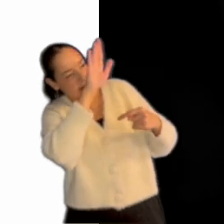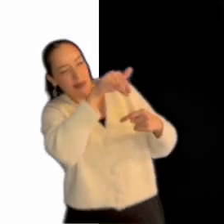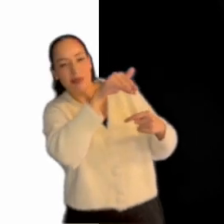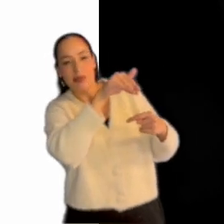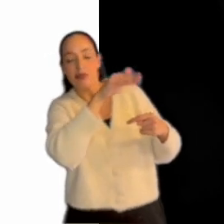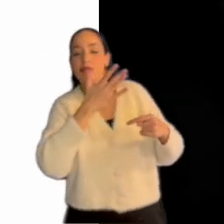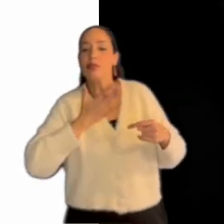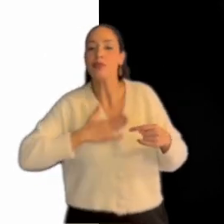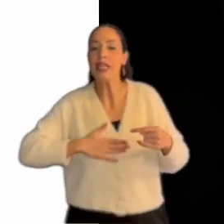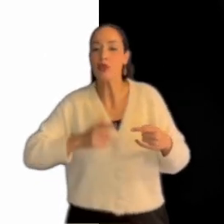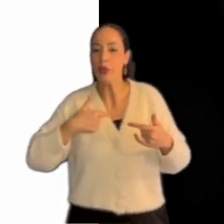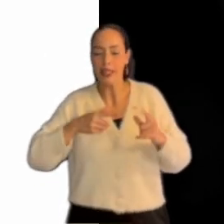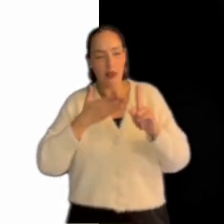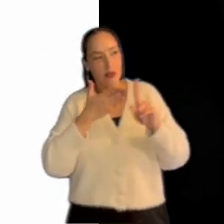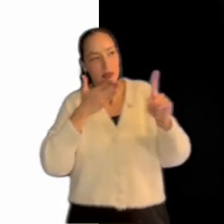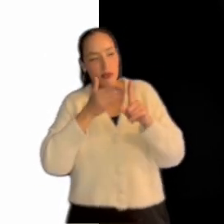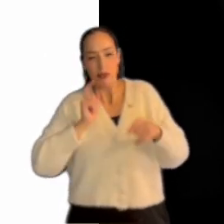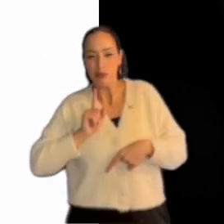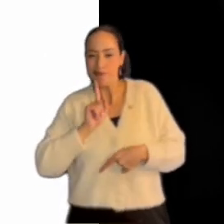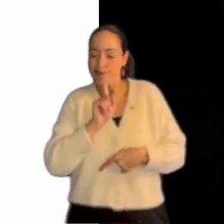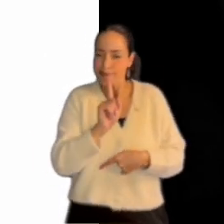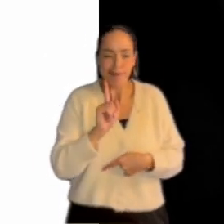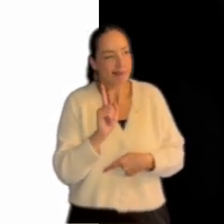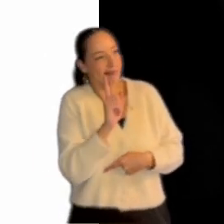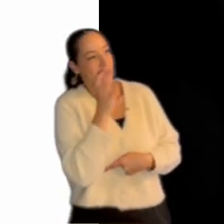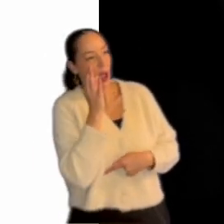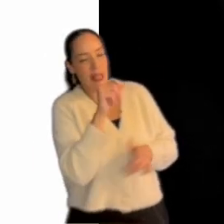be curious, ask difficult questions,